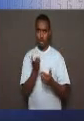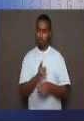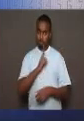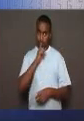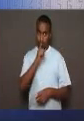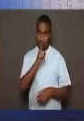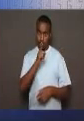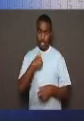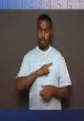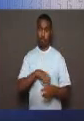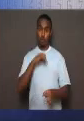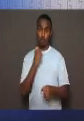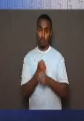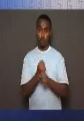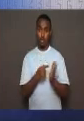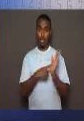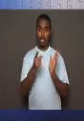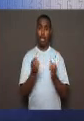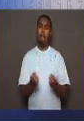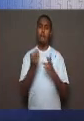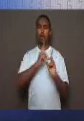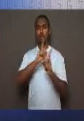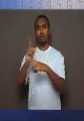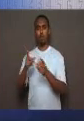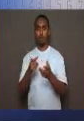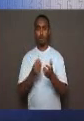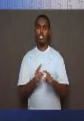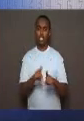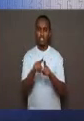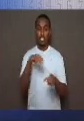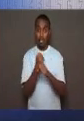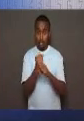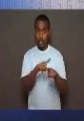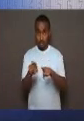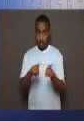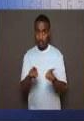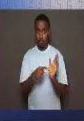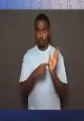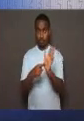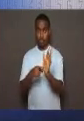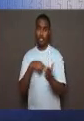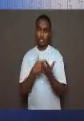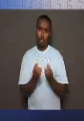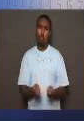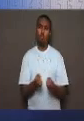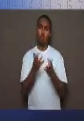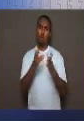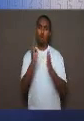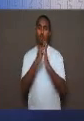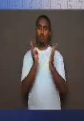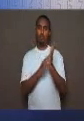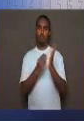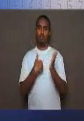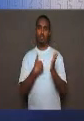fact, if we were addressing several writers with different occupations, it would be more